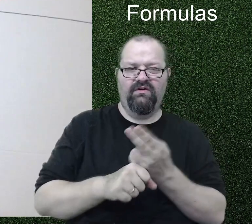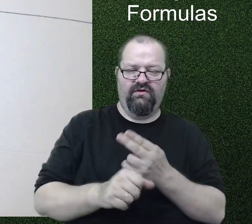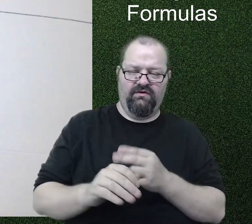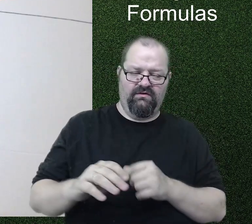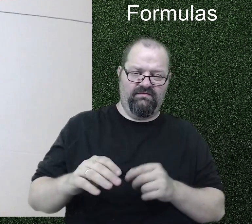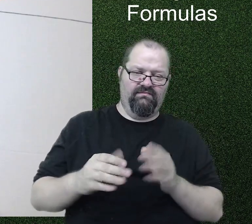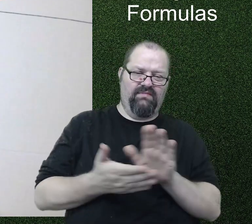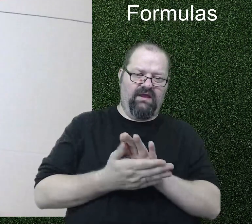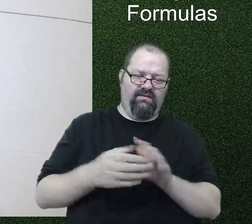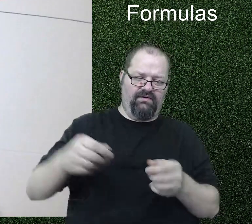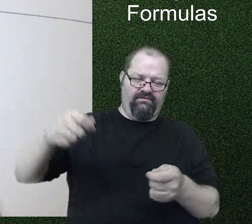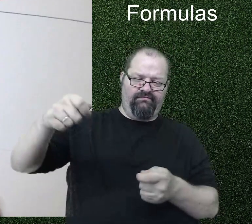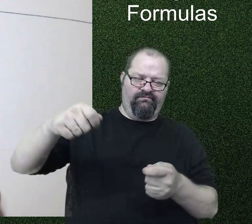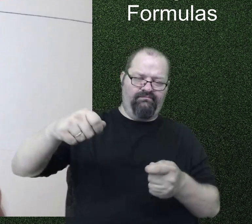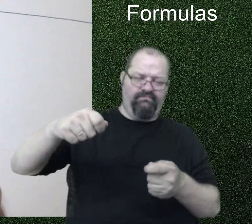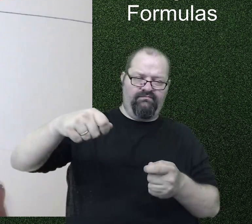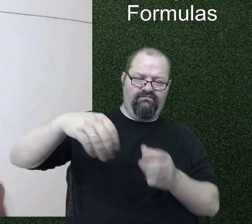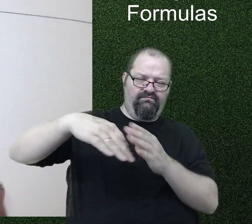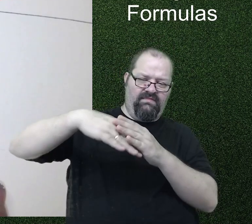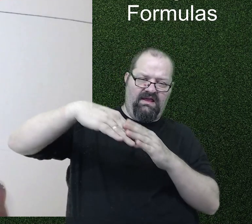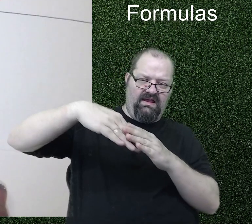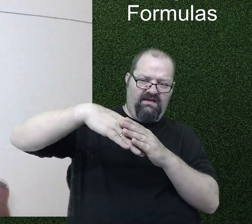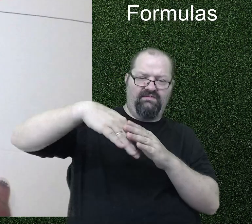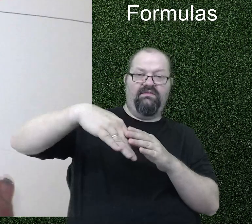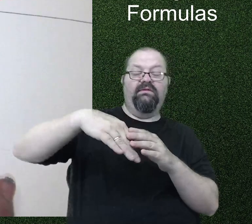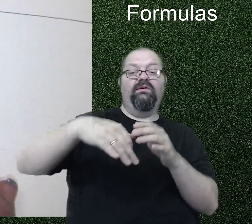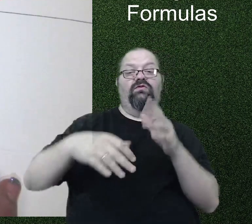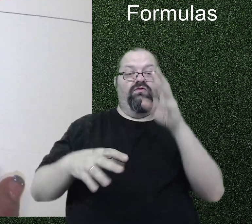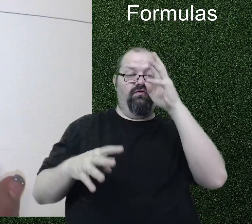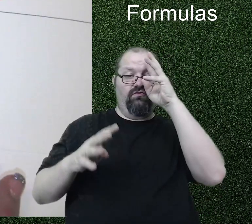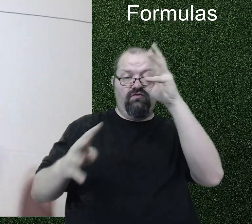piece of paper, create a right triangle.